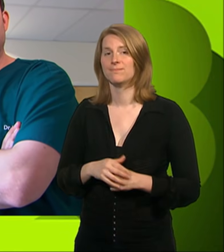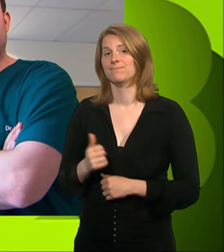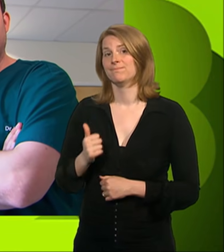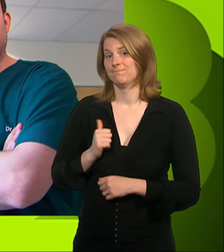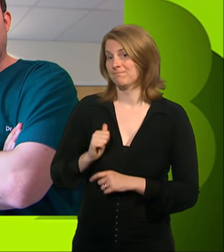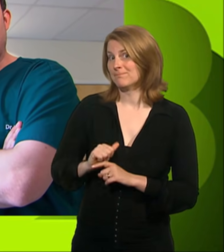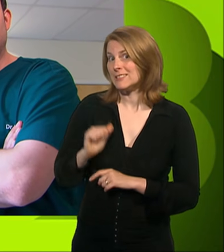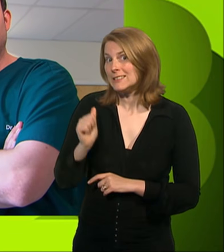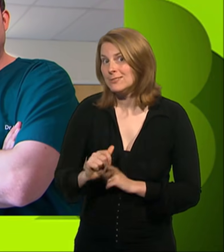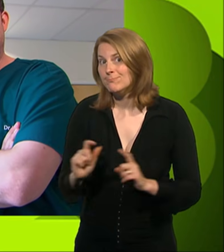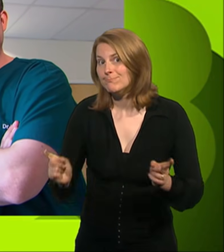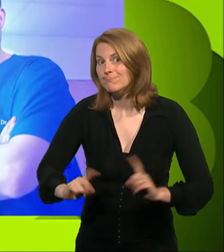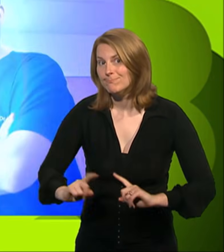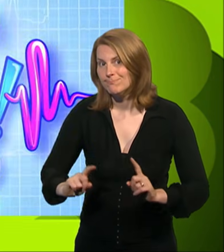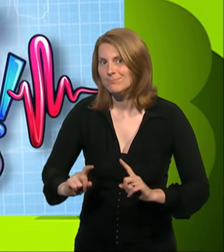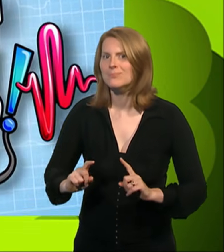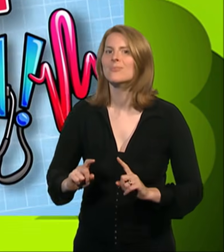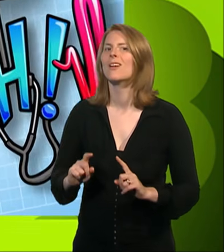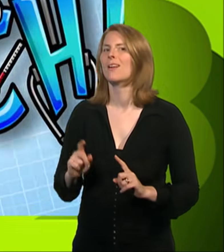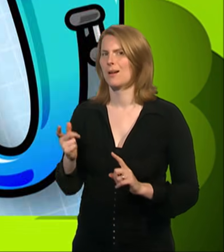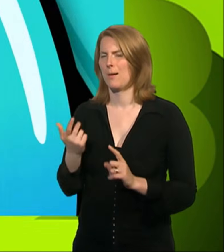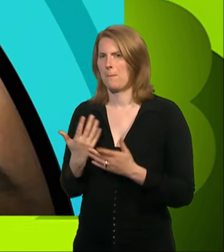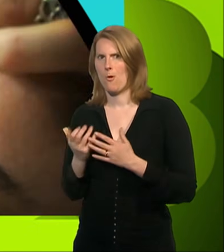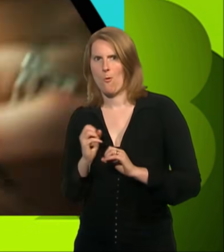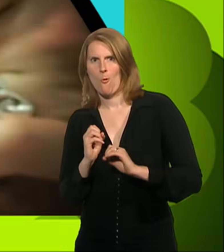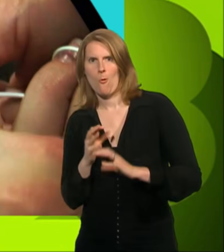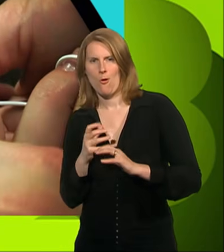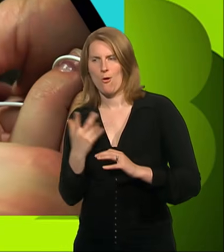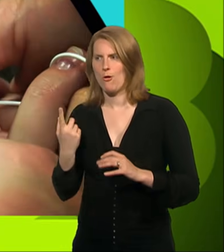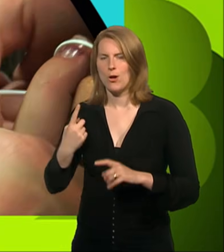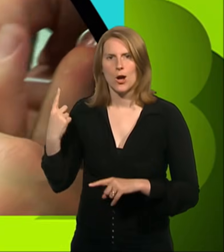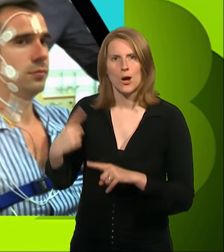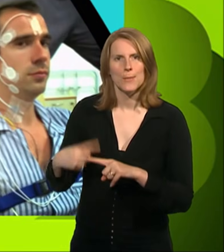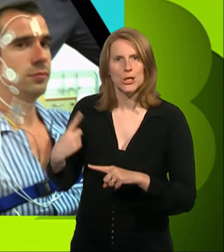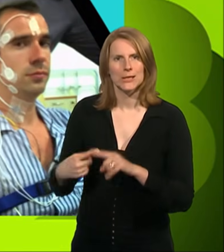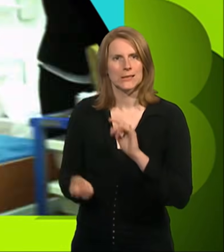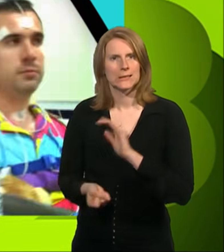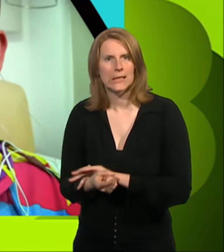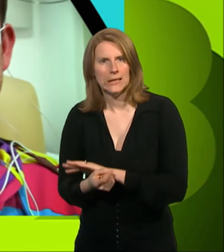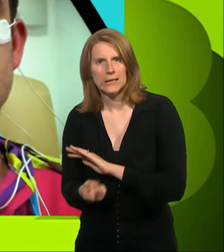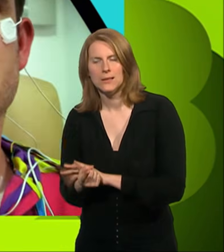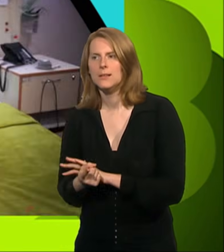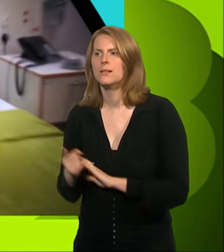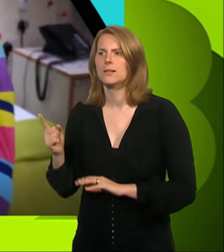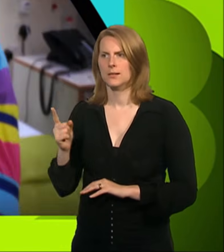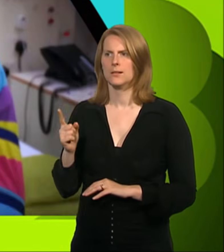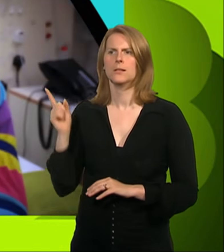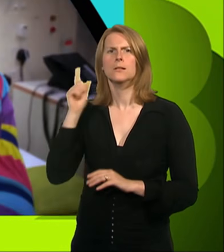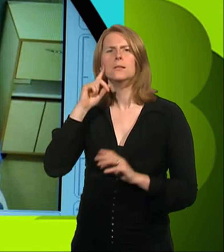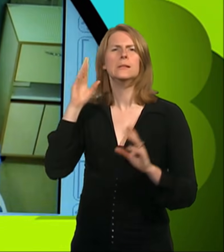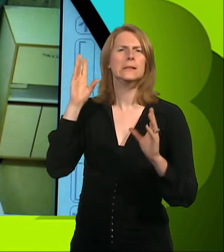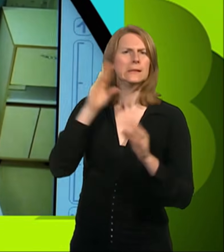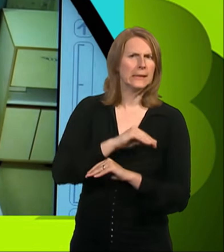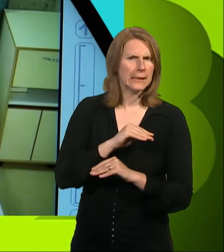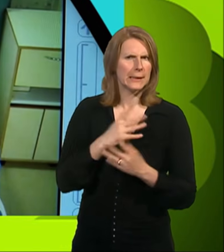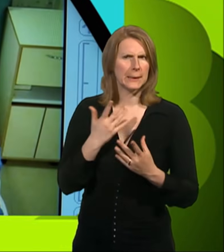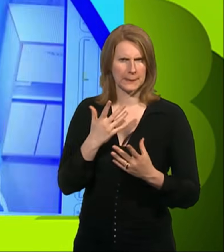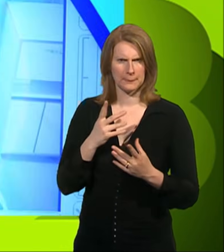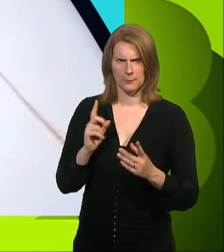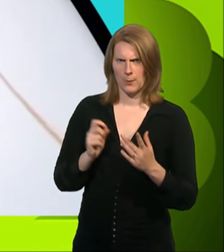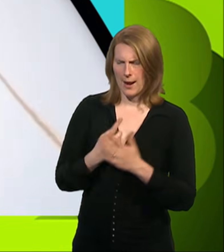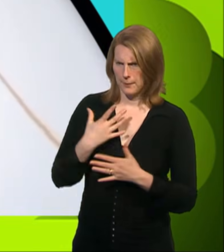exclusive behind-the-scenes emergency access. We get some shut-eye to find out what our bodies do when we're